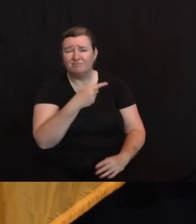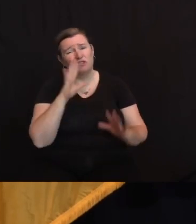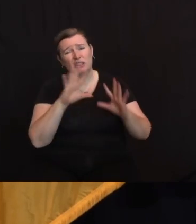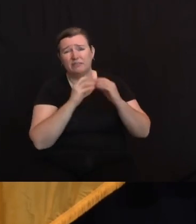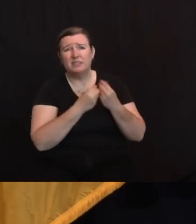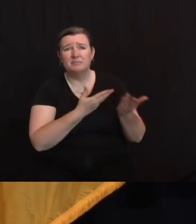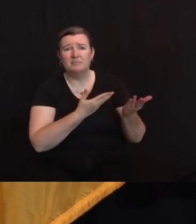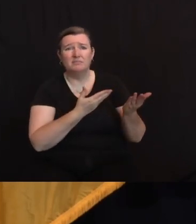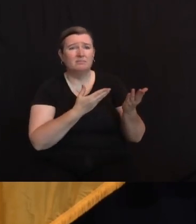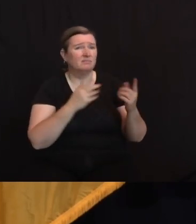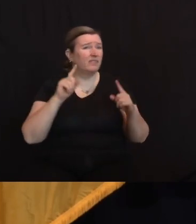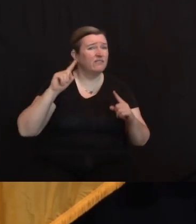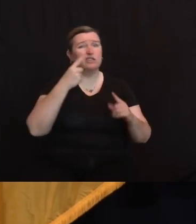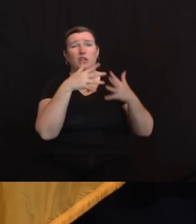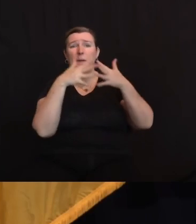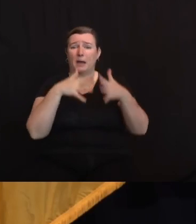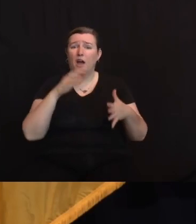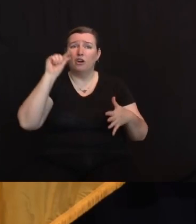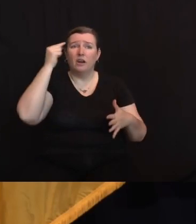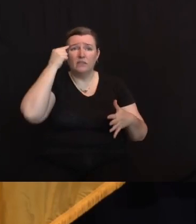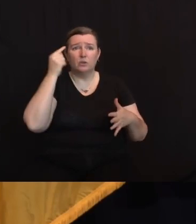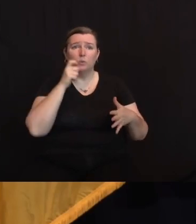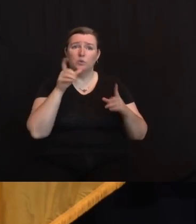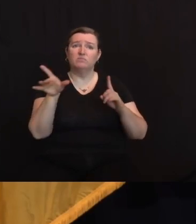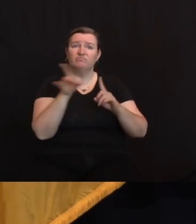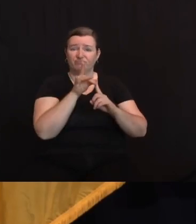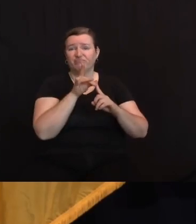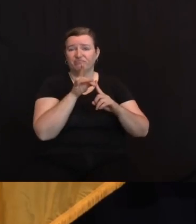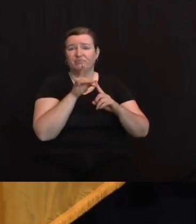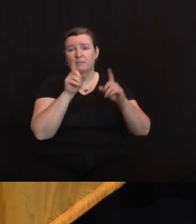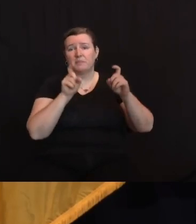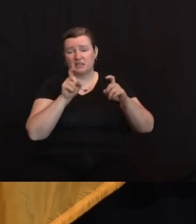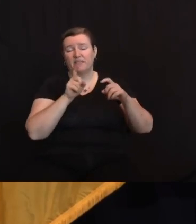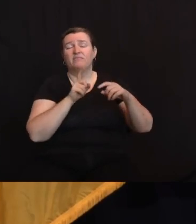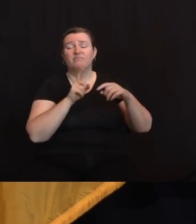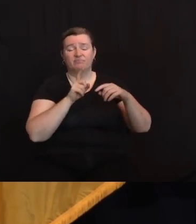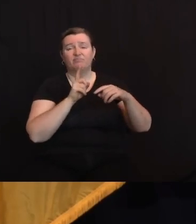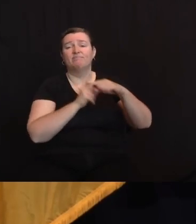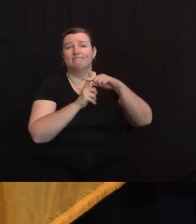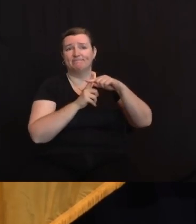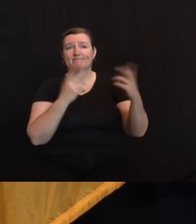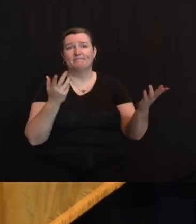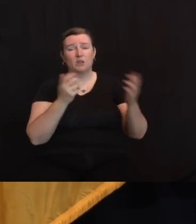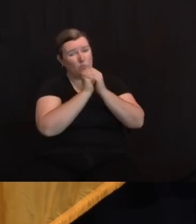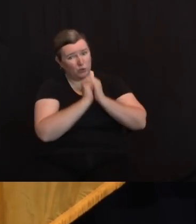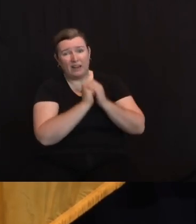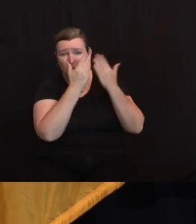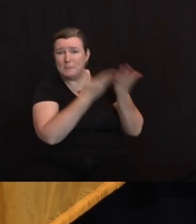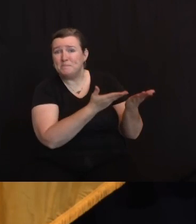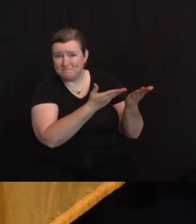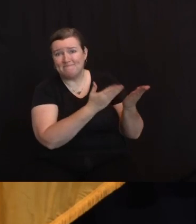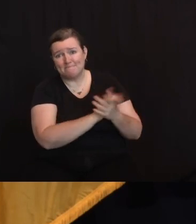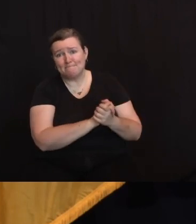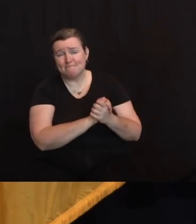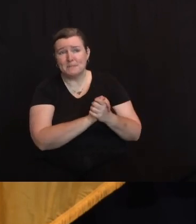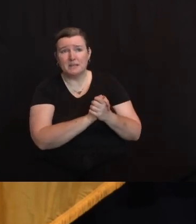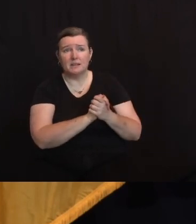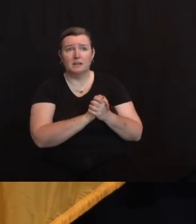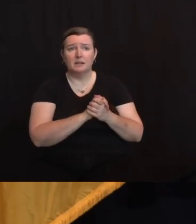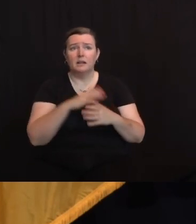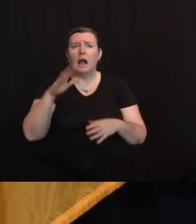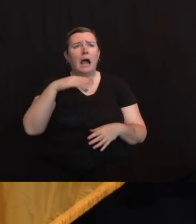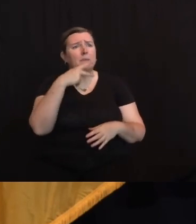first American governor to have tested positive. So keep Kevin in your prayers. Pat, we missed you. We've kept you and